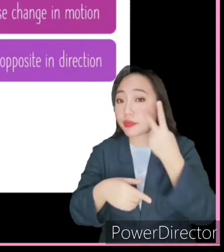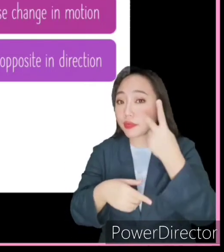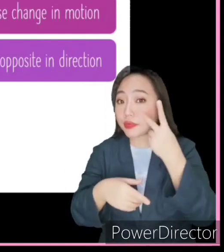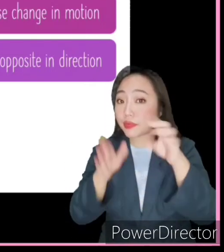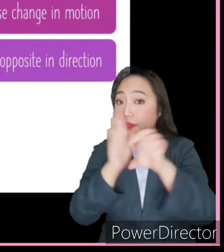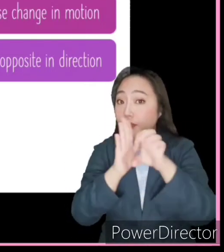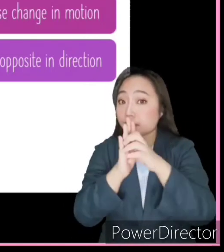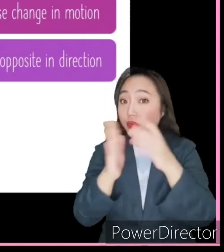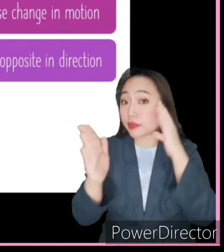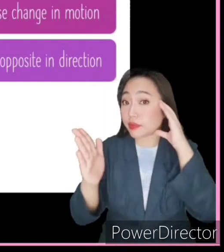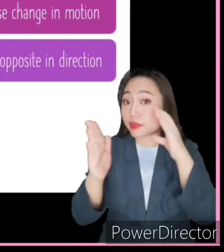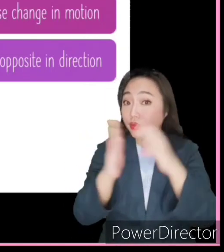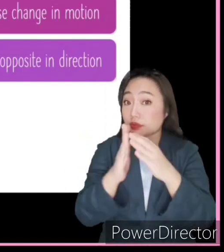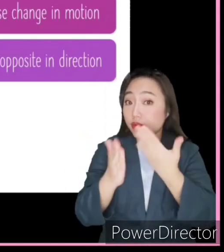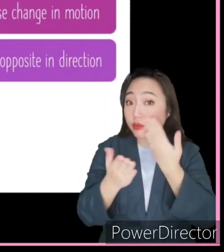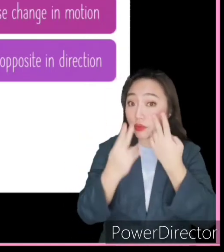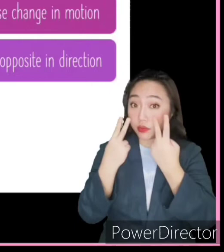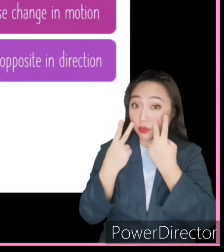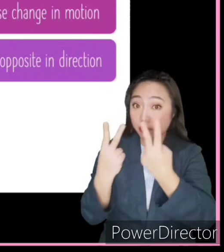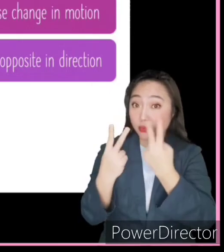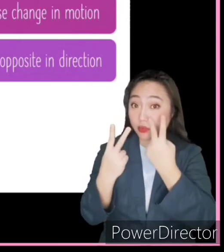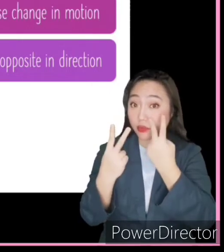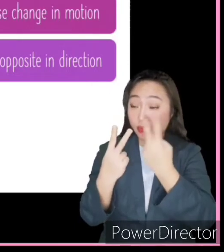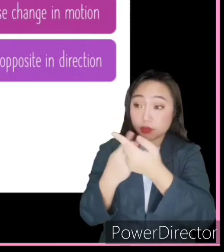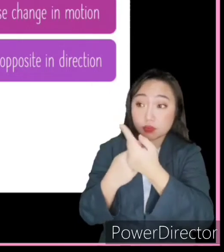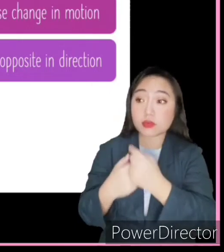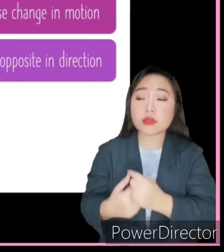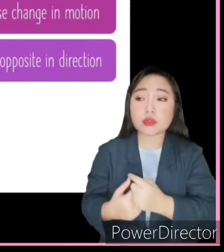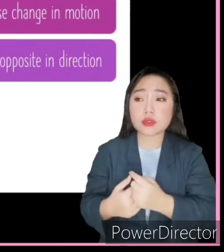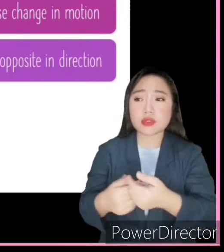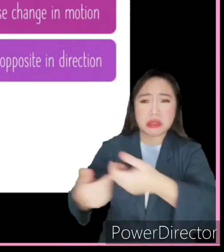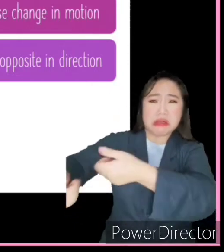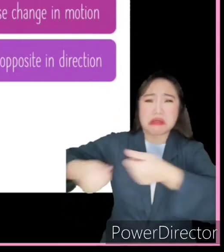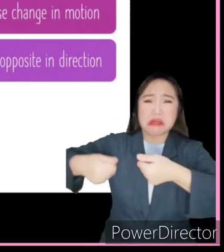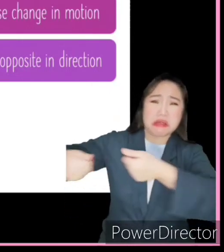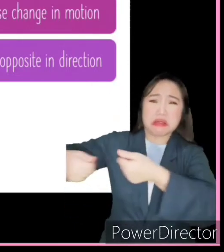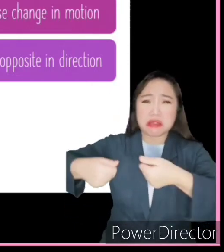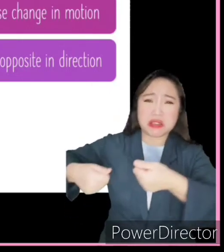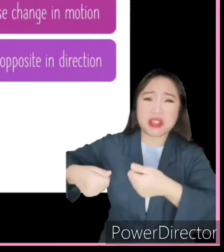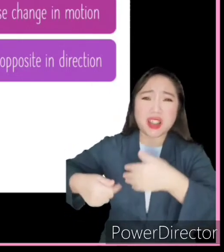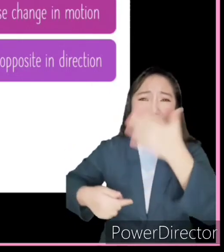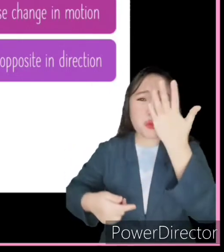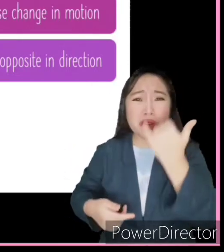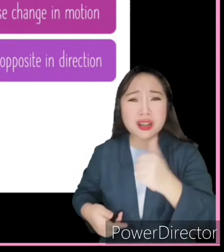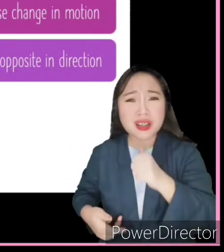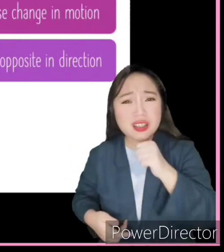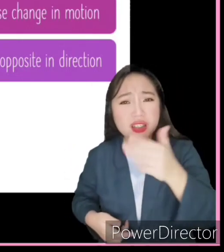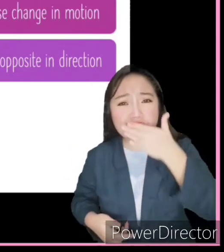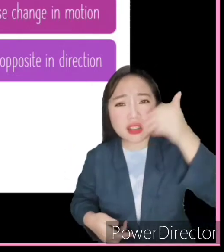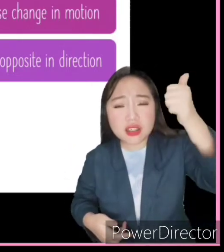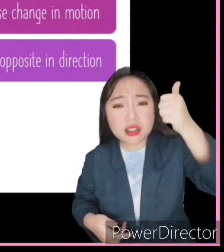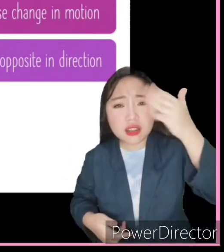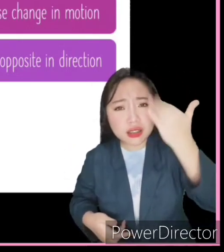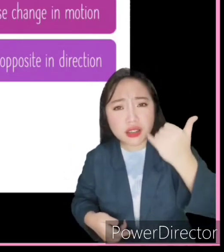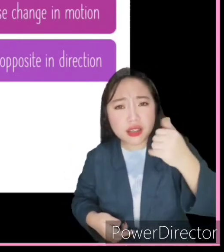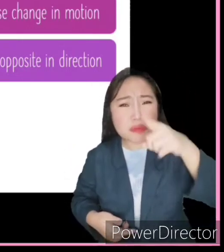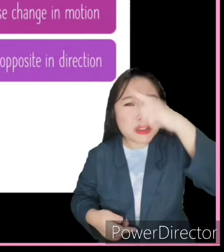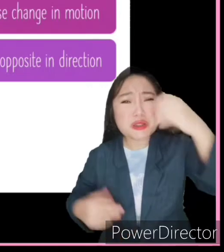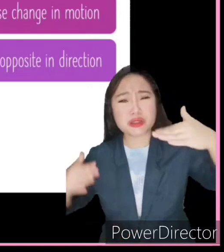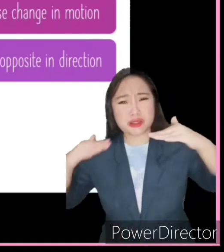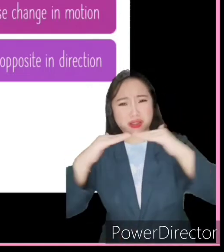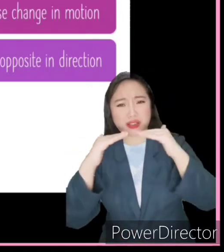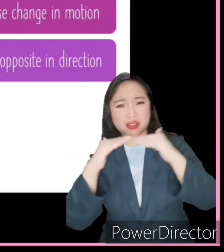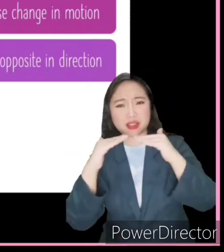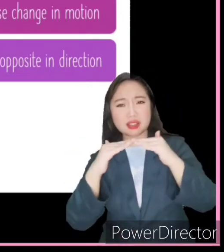Can you see the pictures? See. Look at them, they're pulling the ropes. But no one would win. Why?